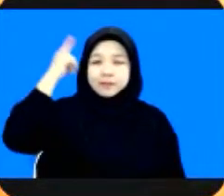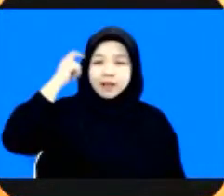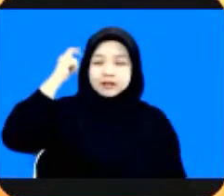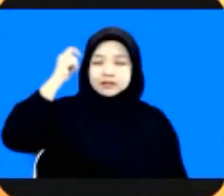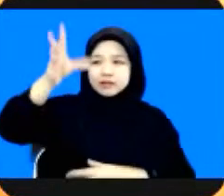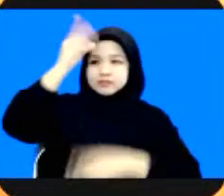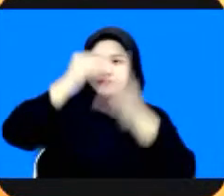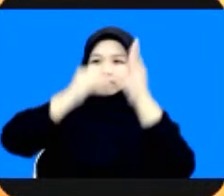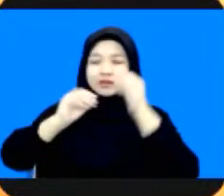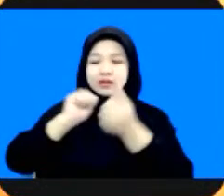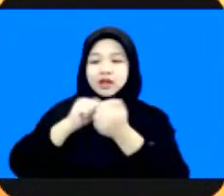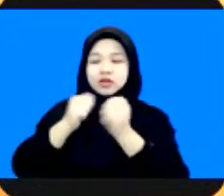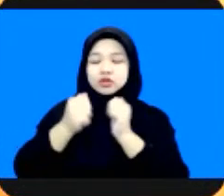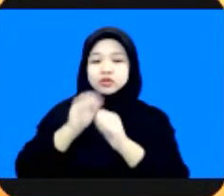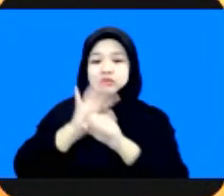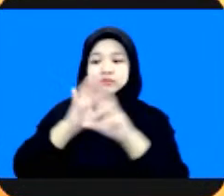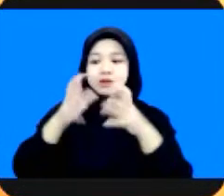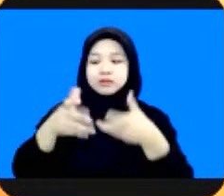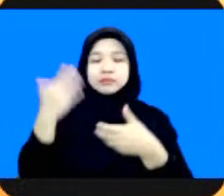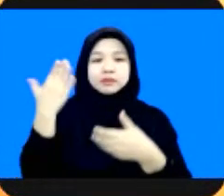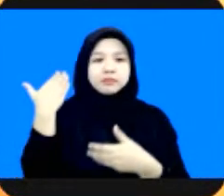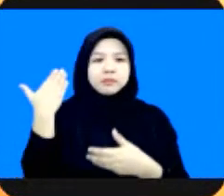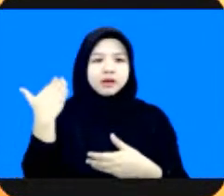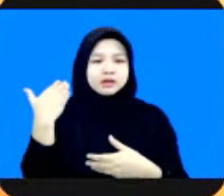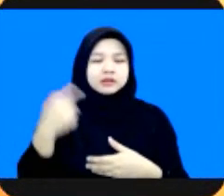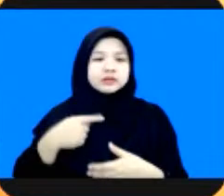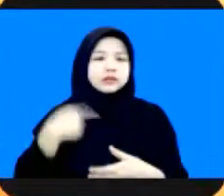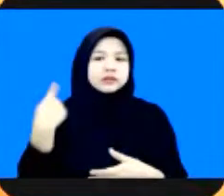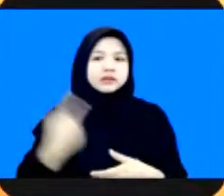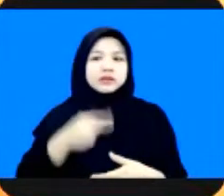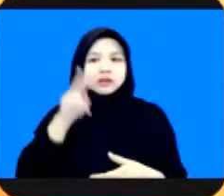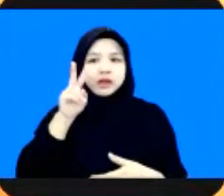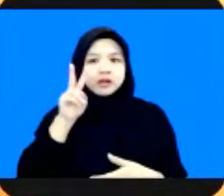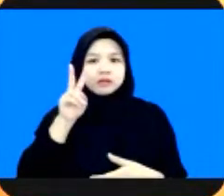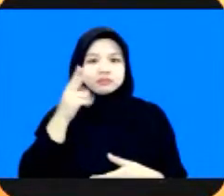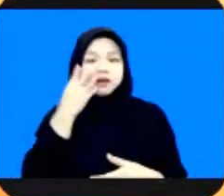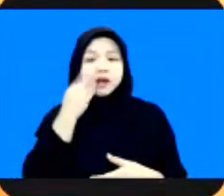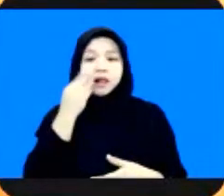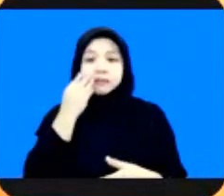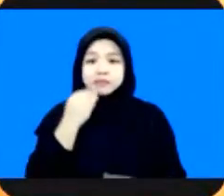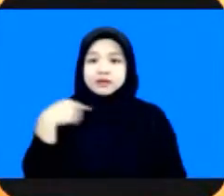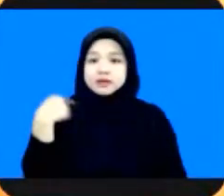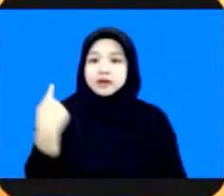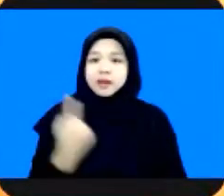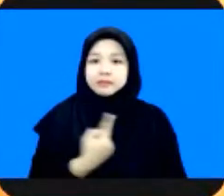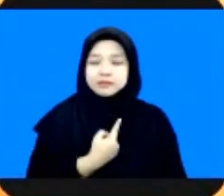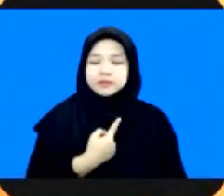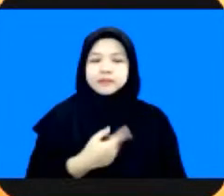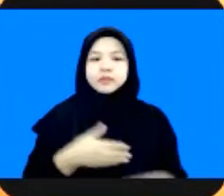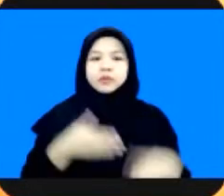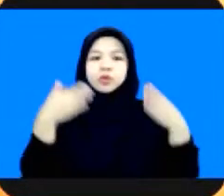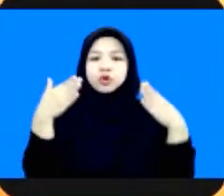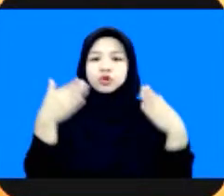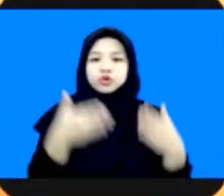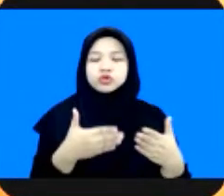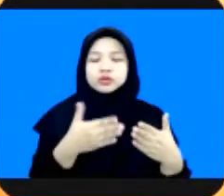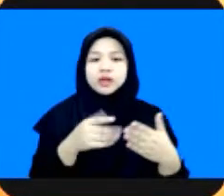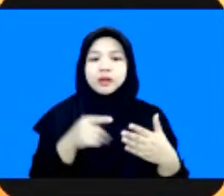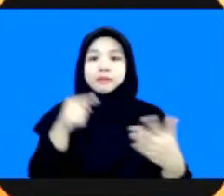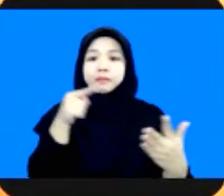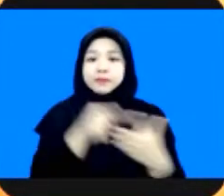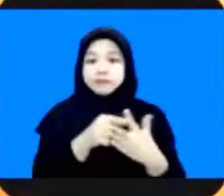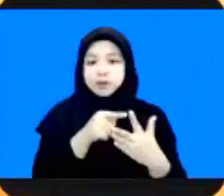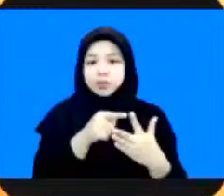through our experience with election-related false information laws, so